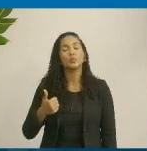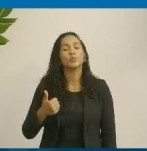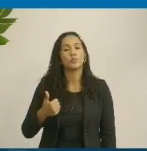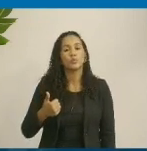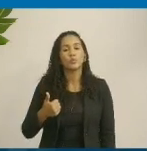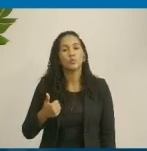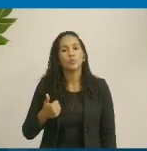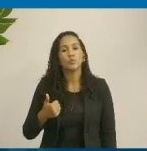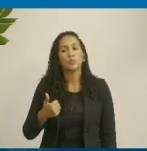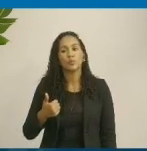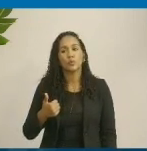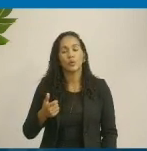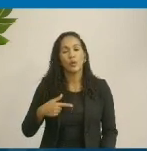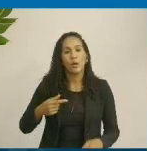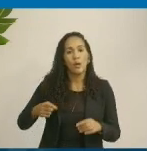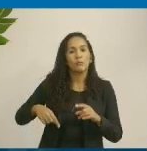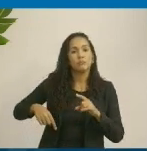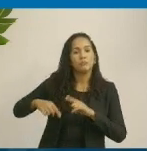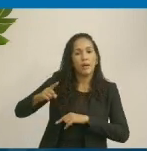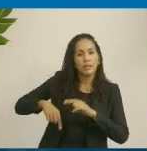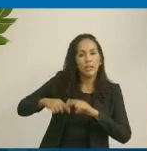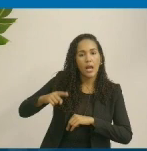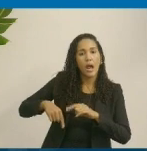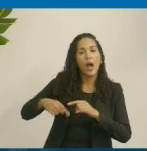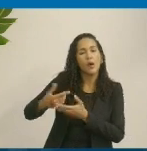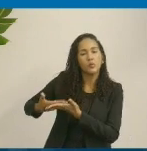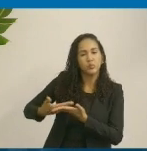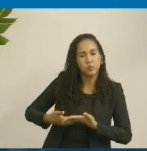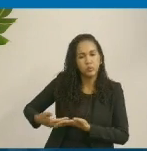studies, which was here, to phase one, to phase two.